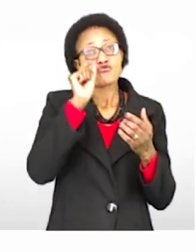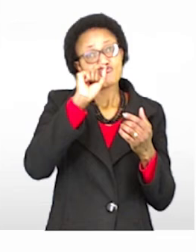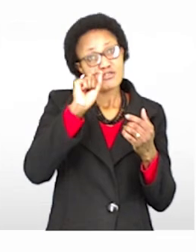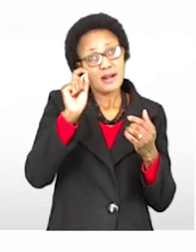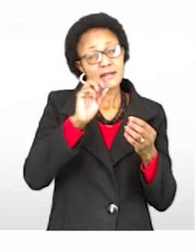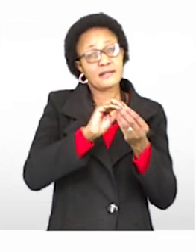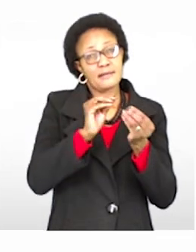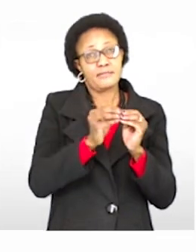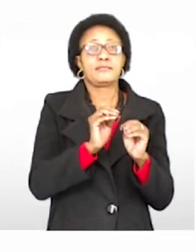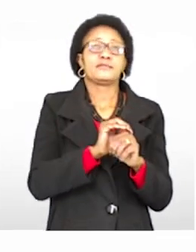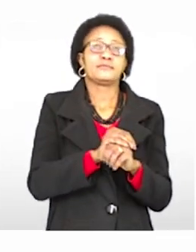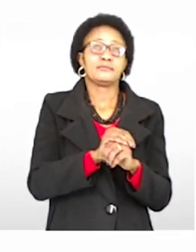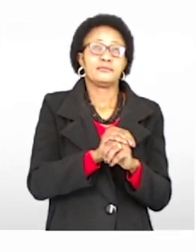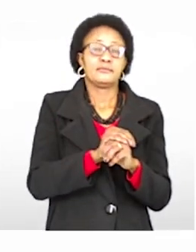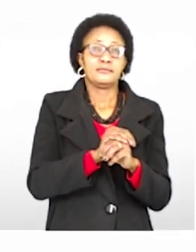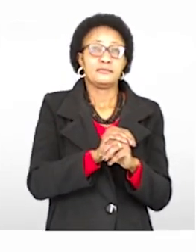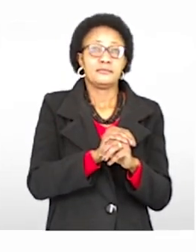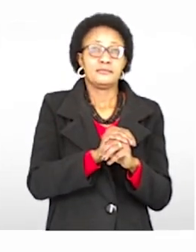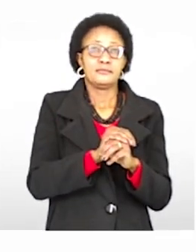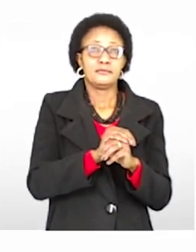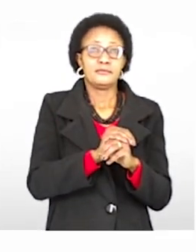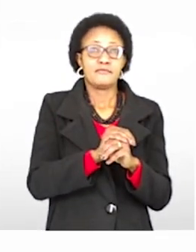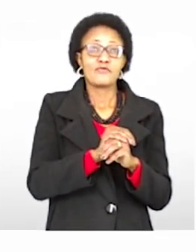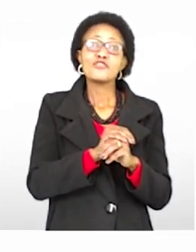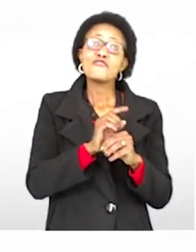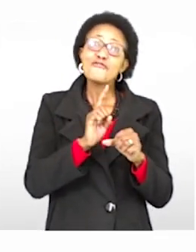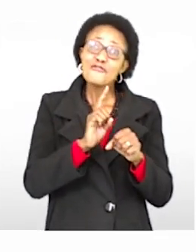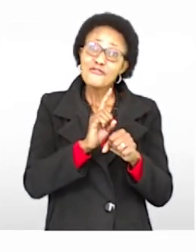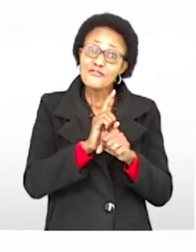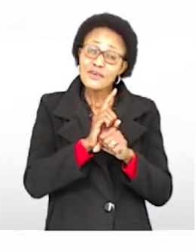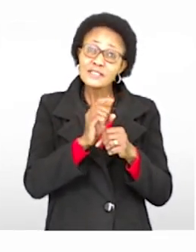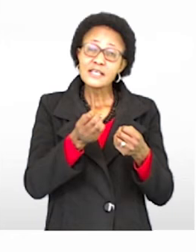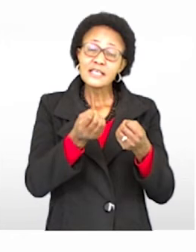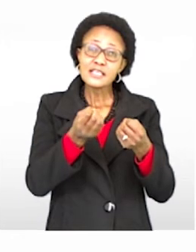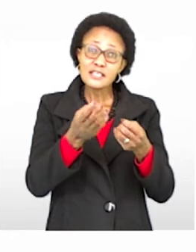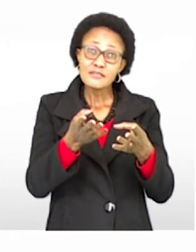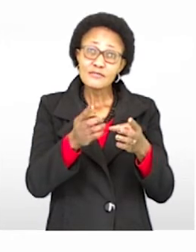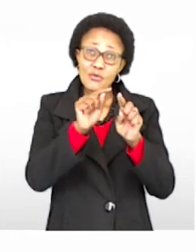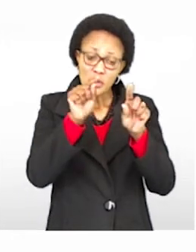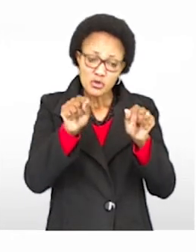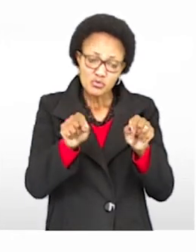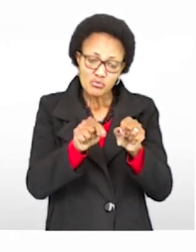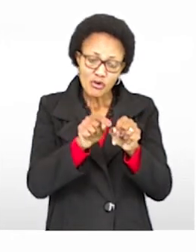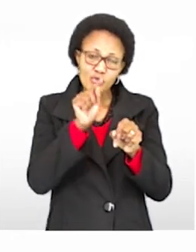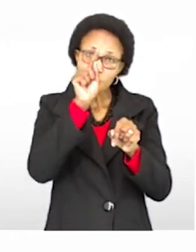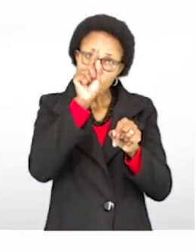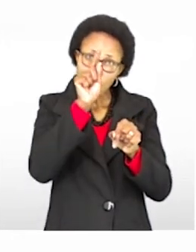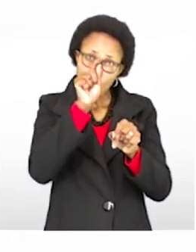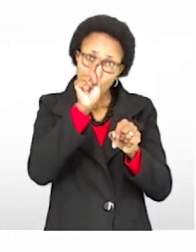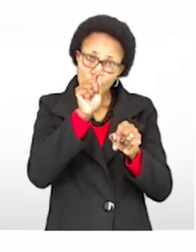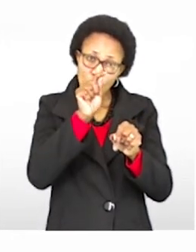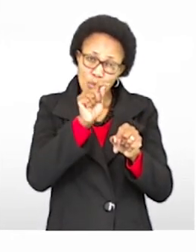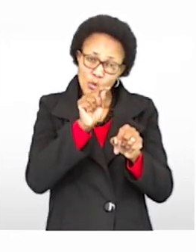As you can see, they have given you a trace line for each and every number. So before you move